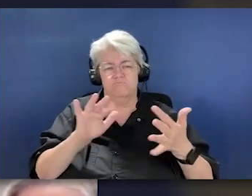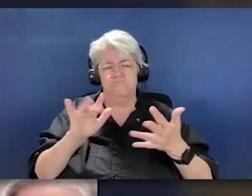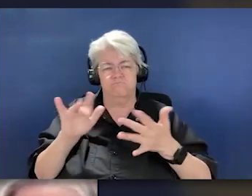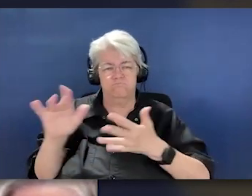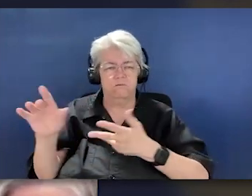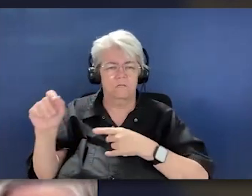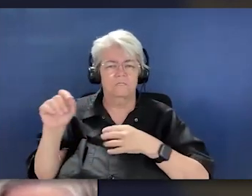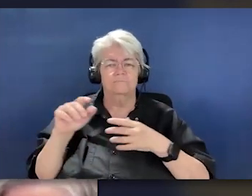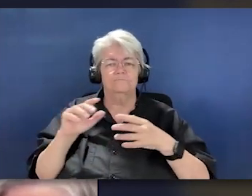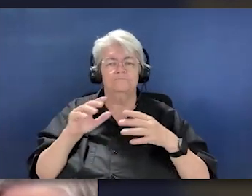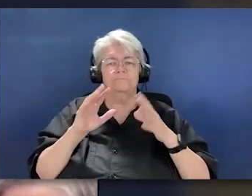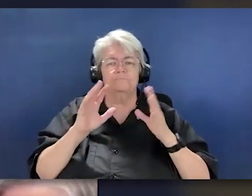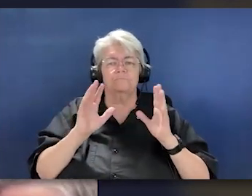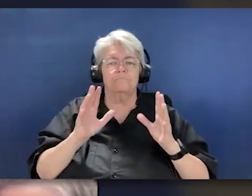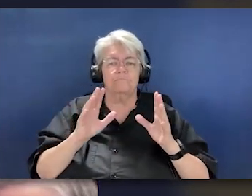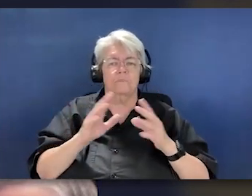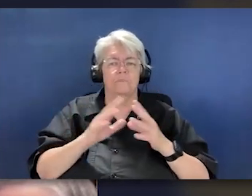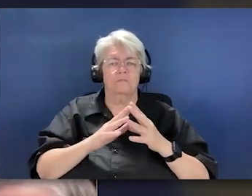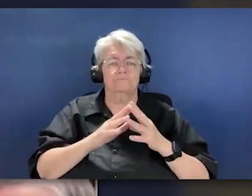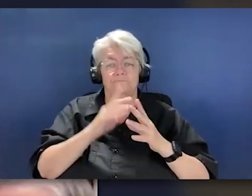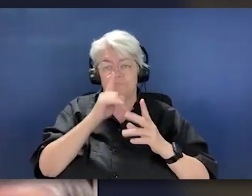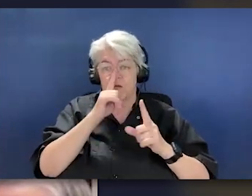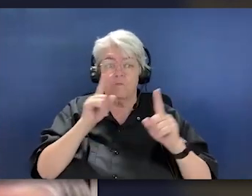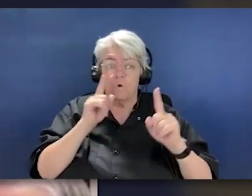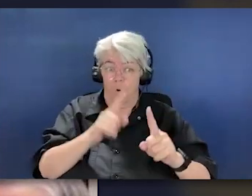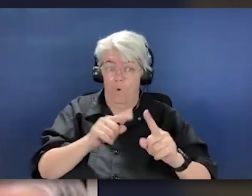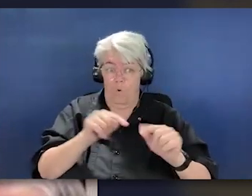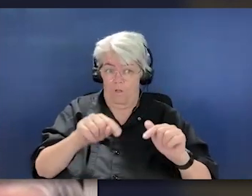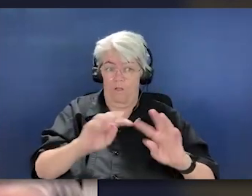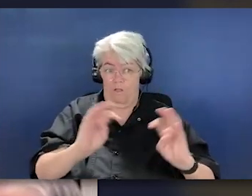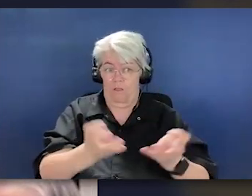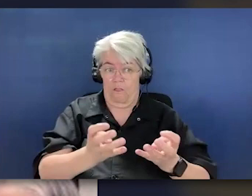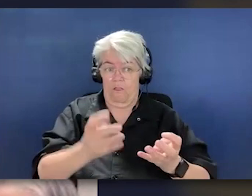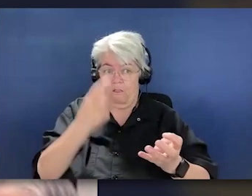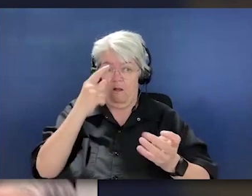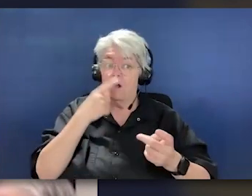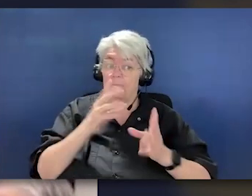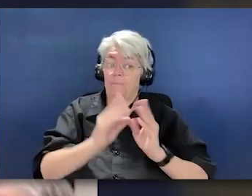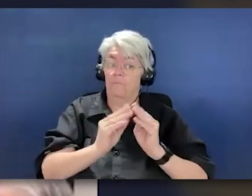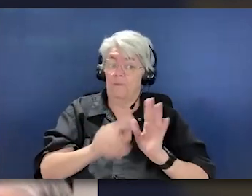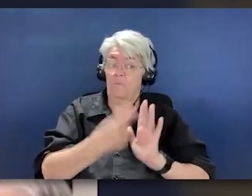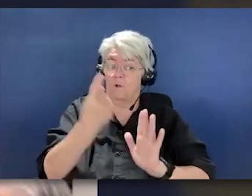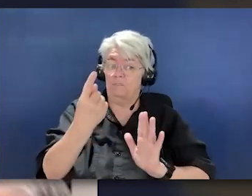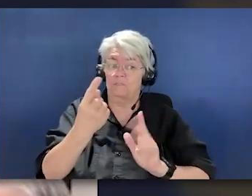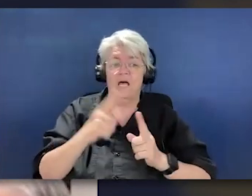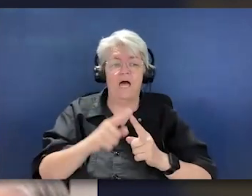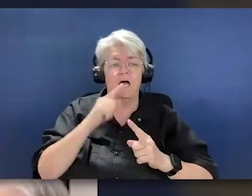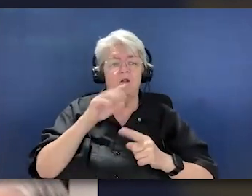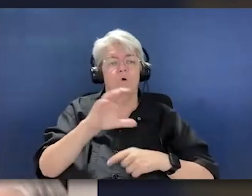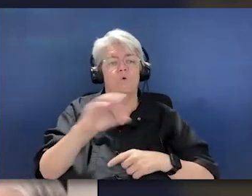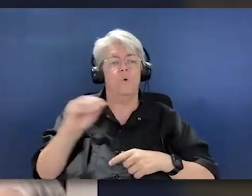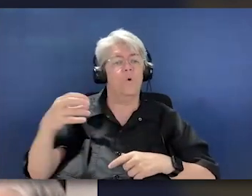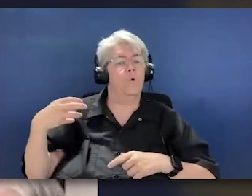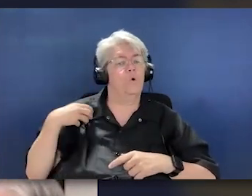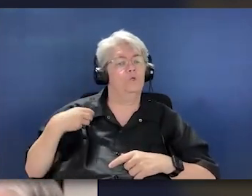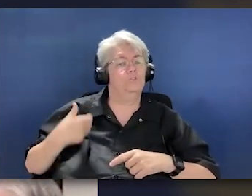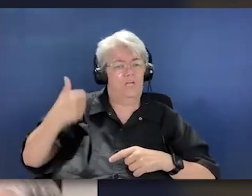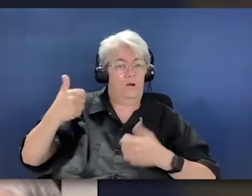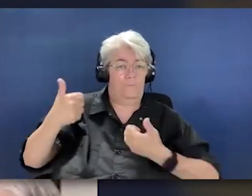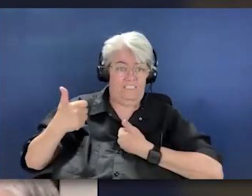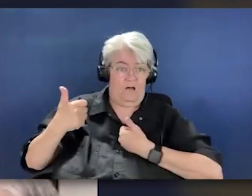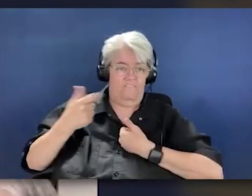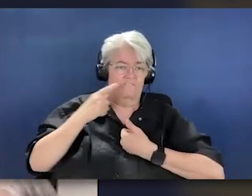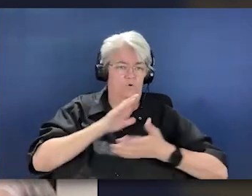so the goal of this group was and we've met once, and it's co-chaired by myself on the academic side and